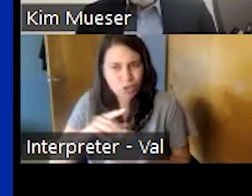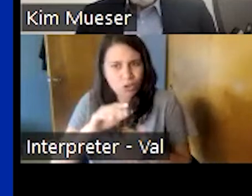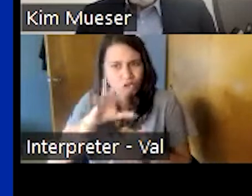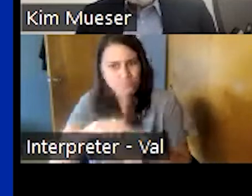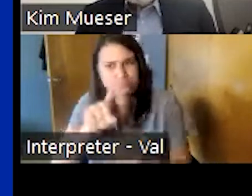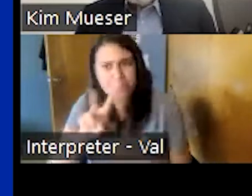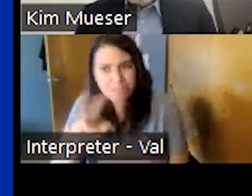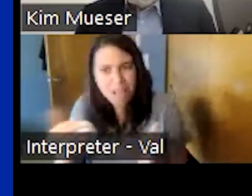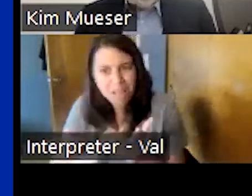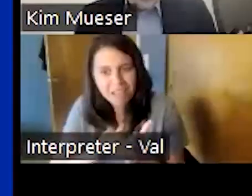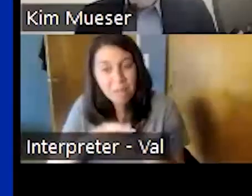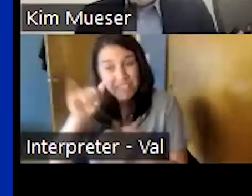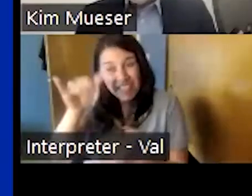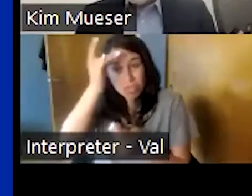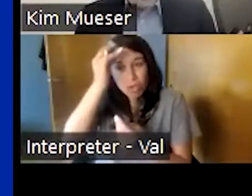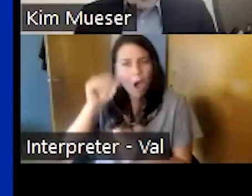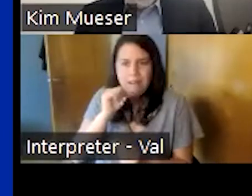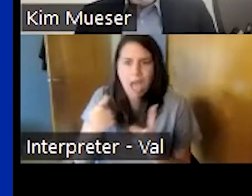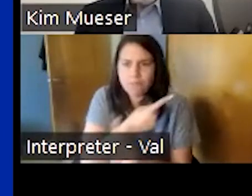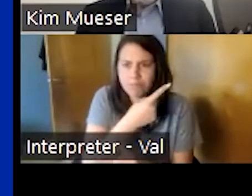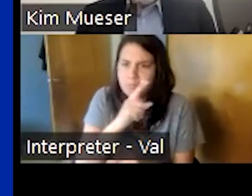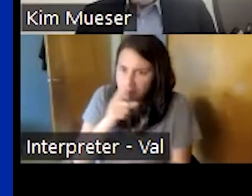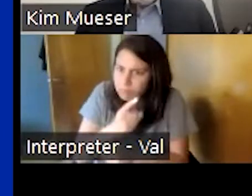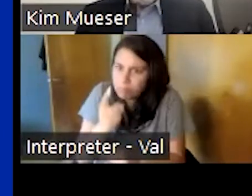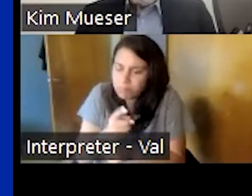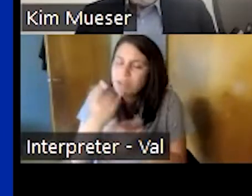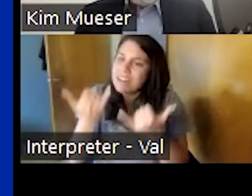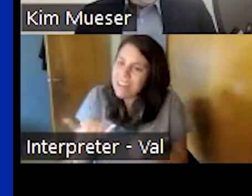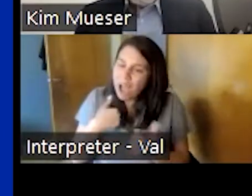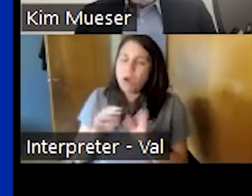plan, either breaking off, reading the riot act to